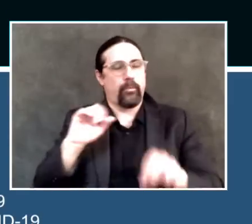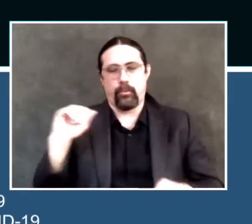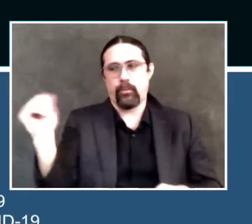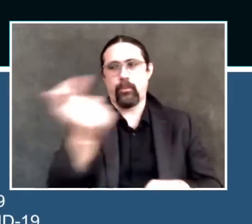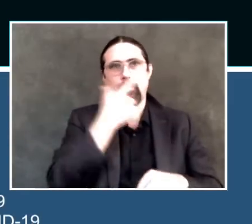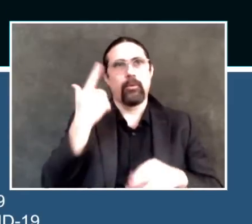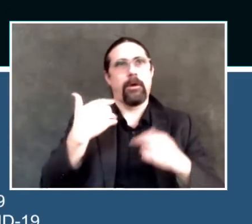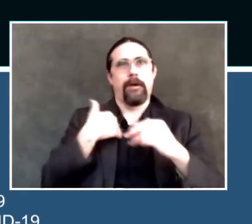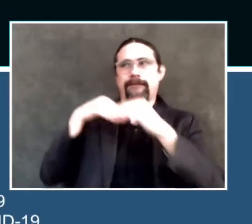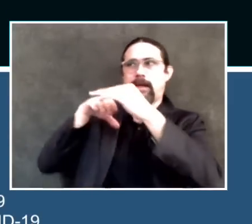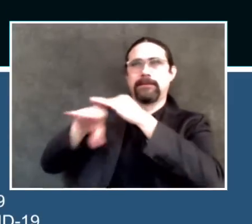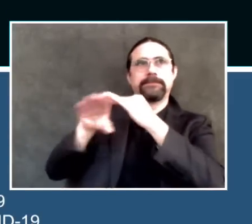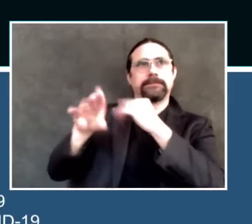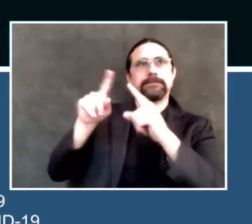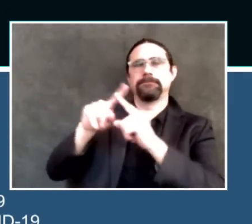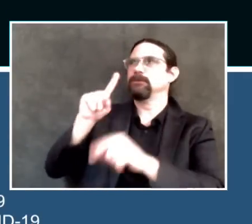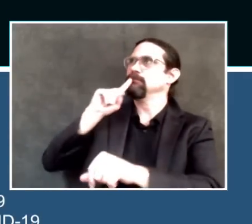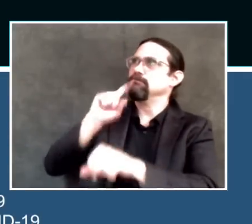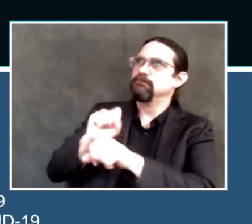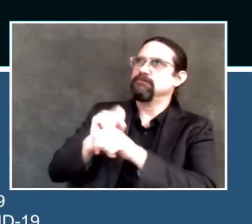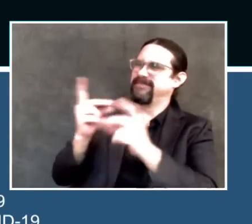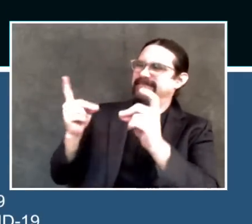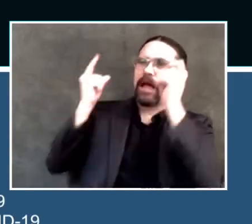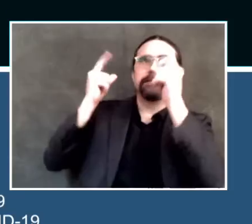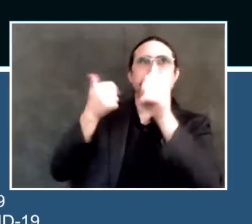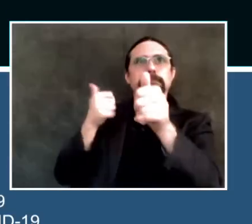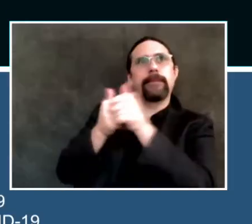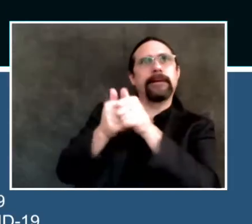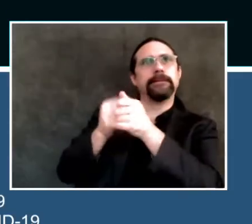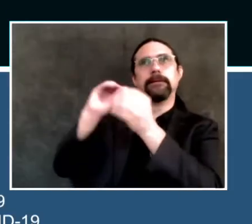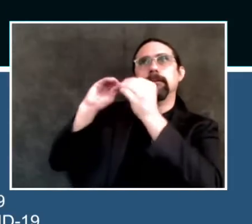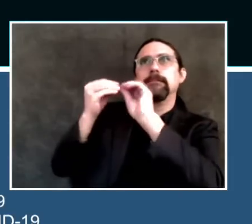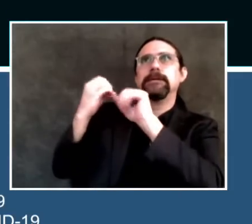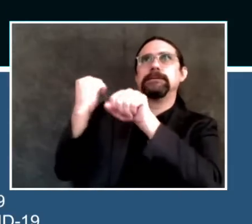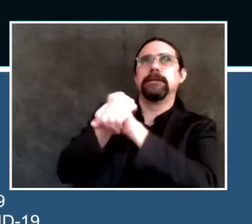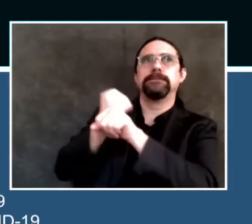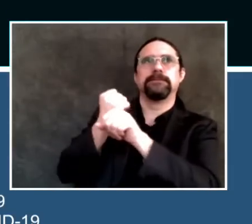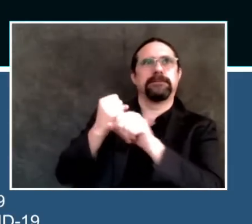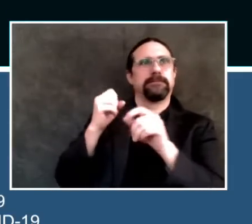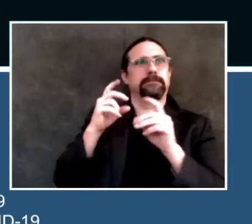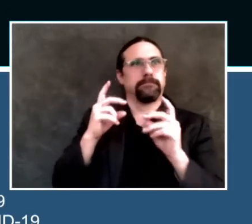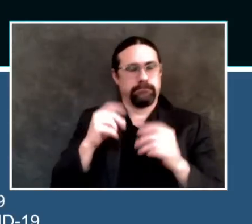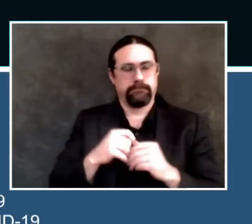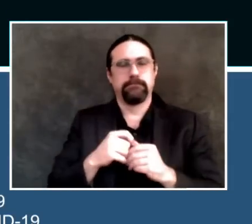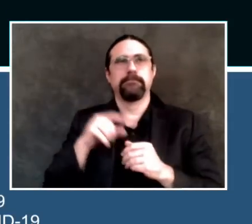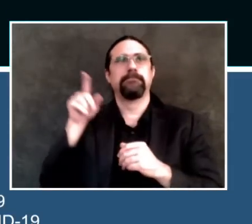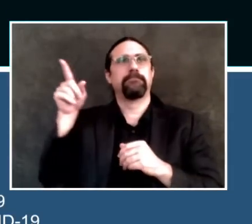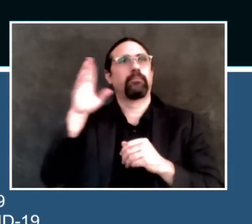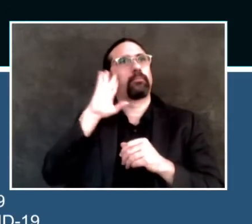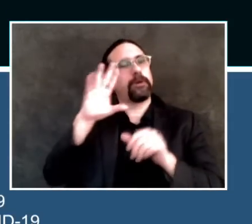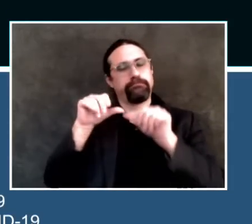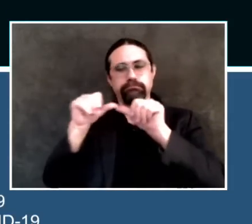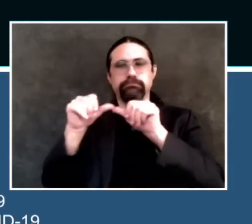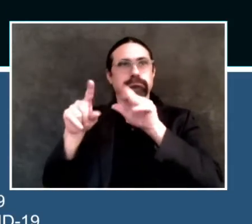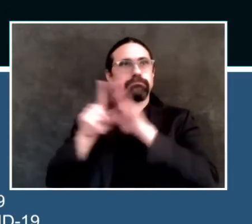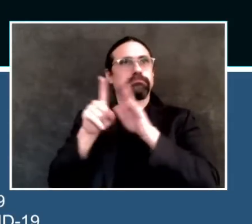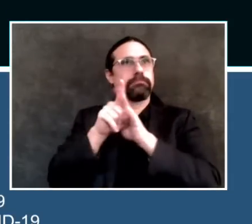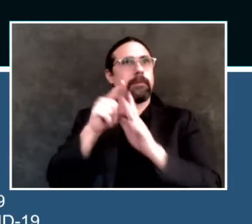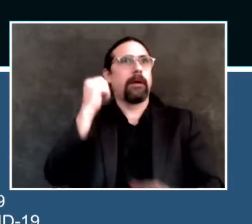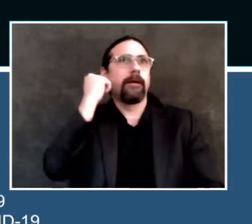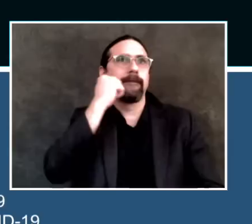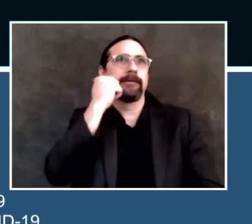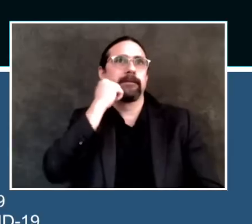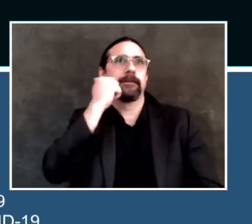three indicators are these. We're going to show you every day the number of people admitted to hospitals for